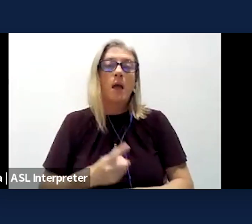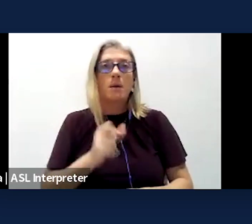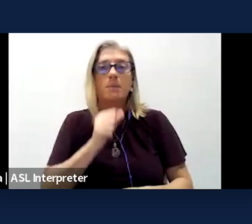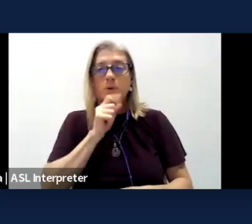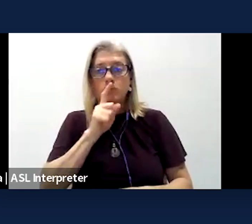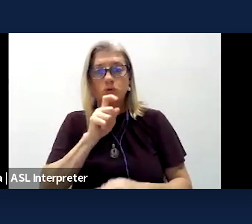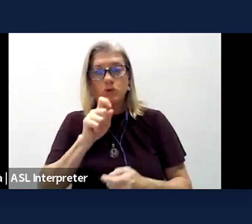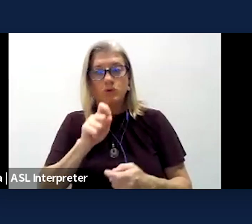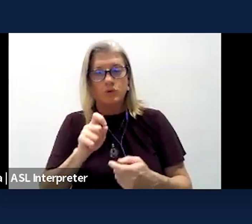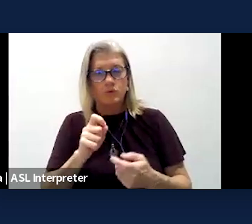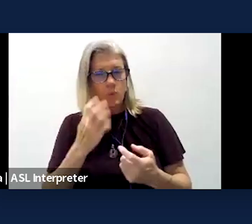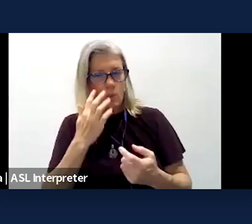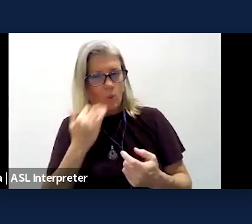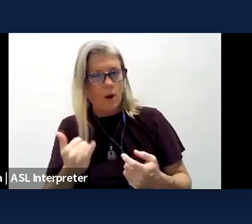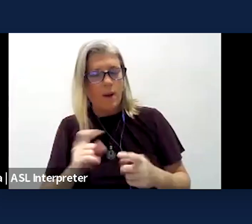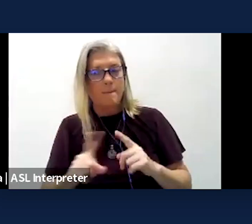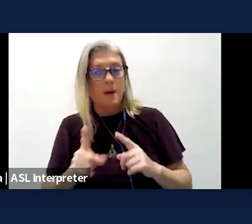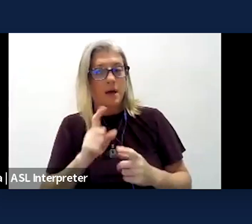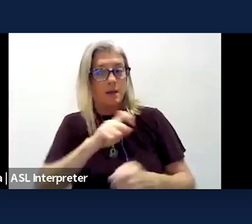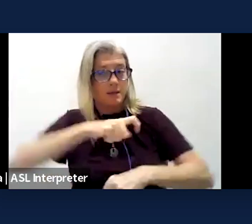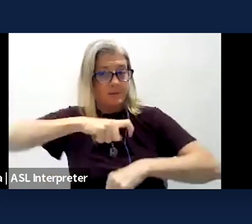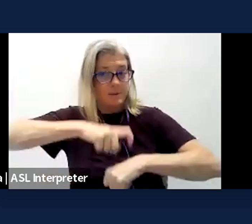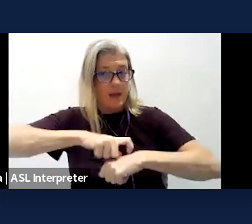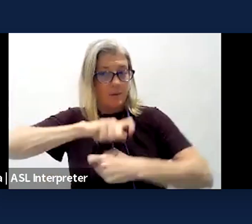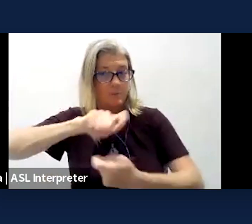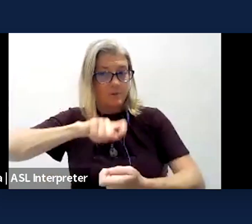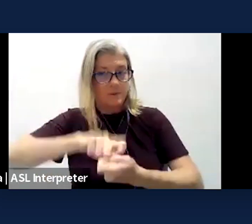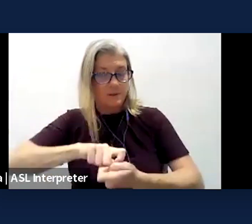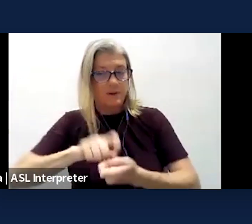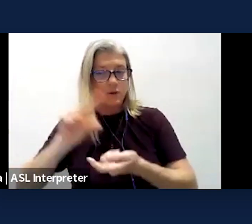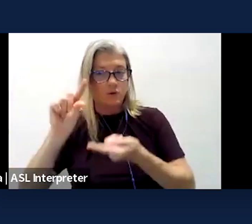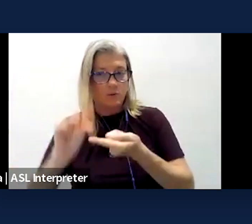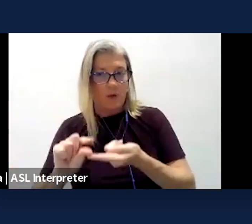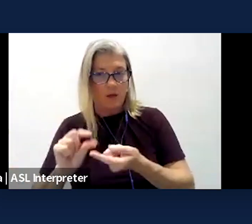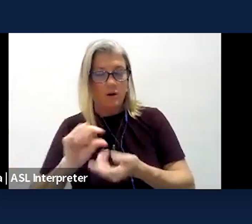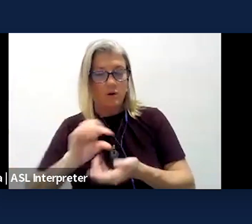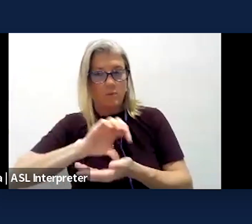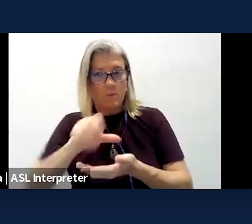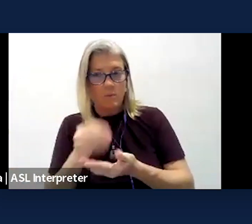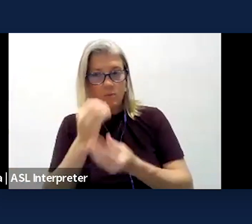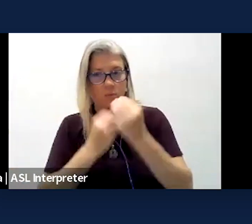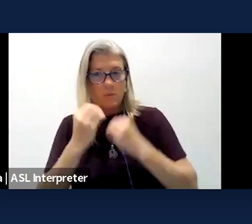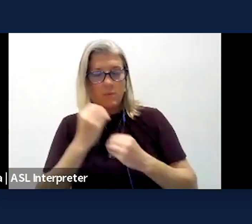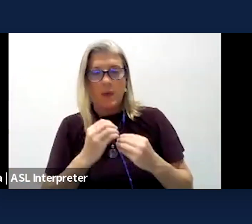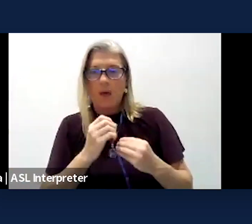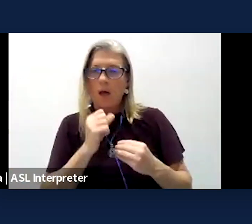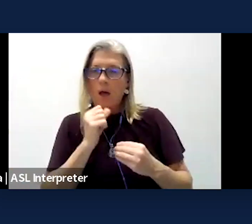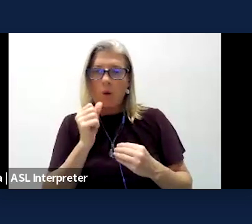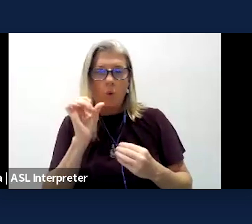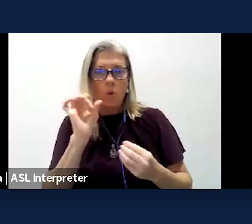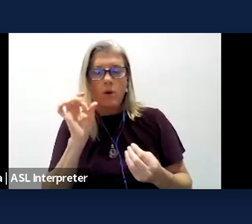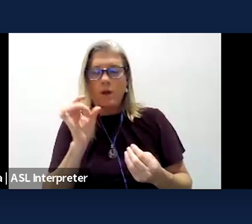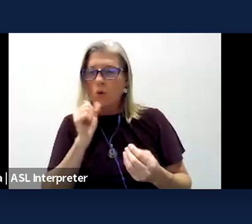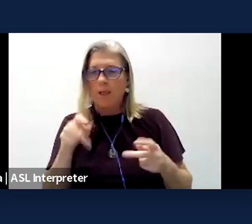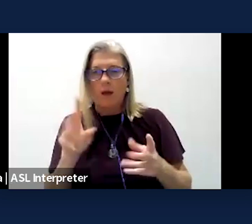but if I eat consistently at certain times of day, smaller amounts, not necessarily getting terribly hungry or letting my blood